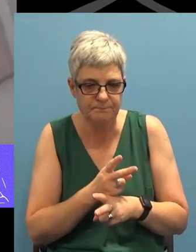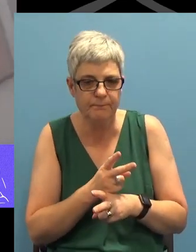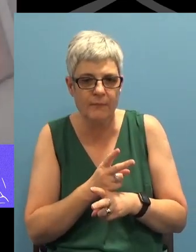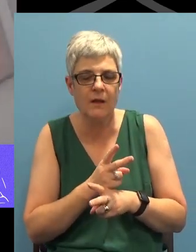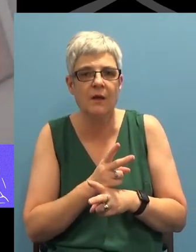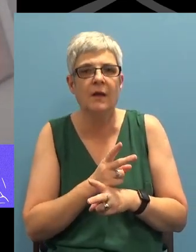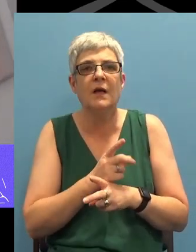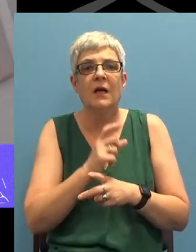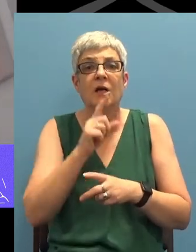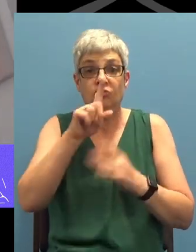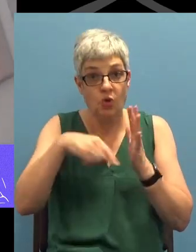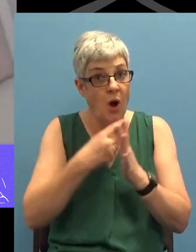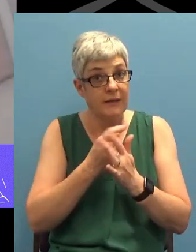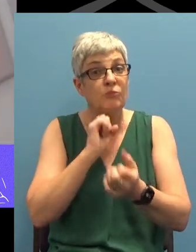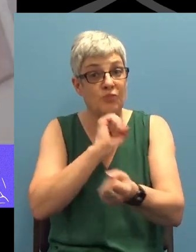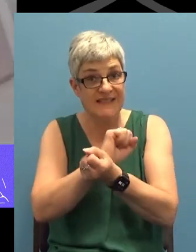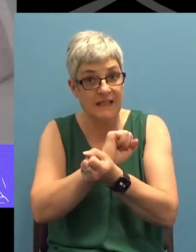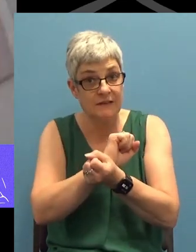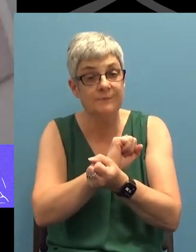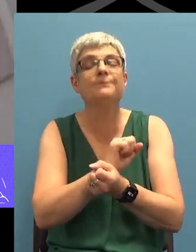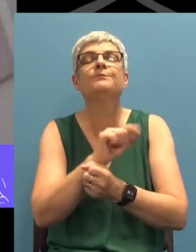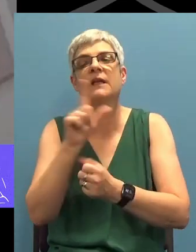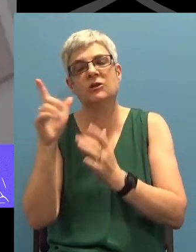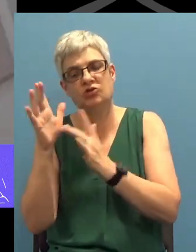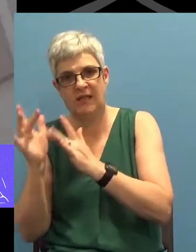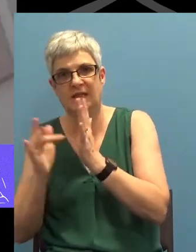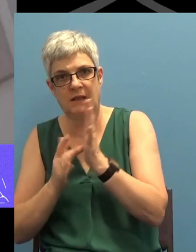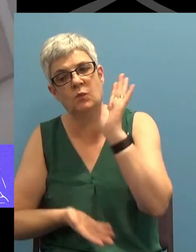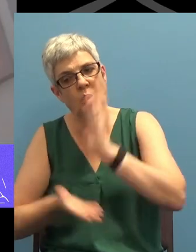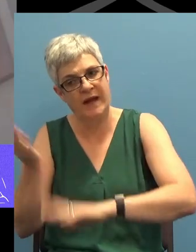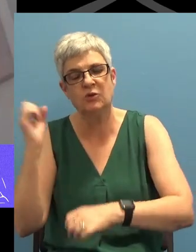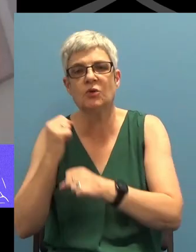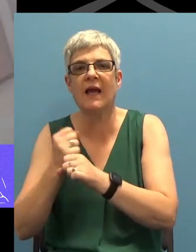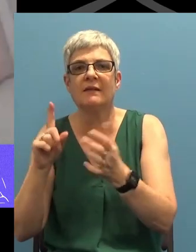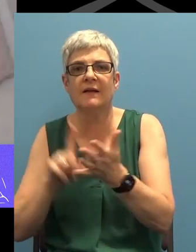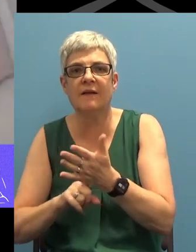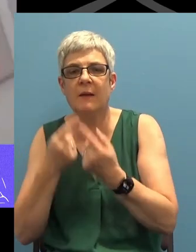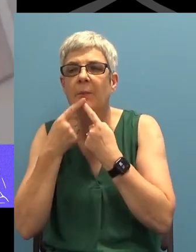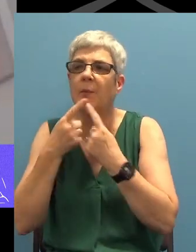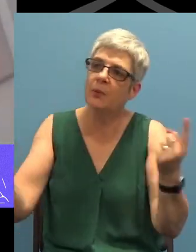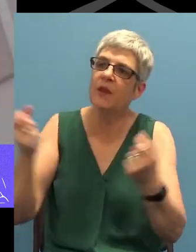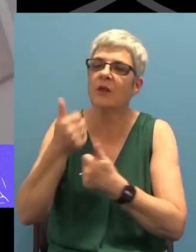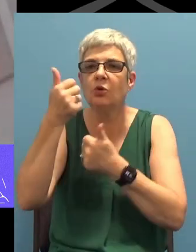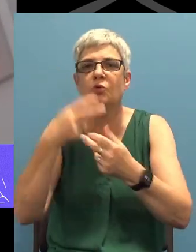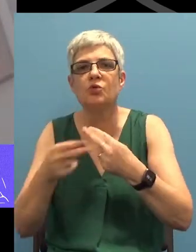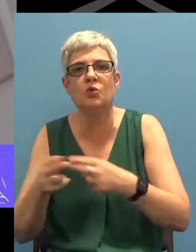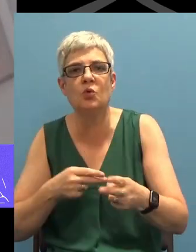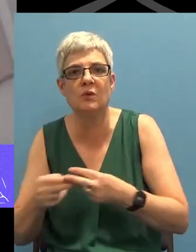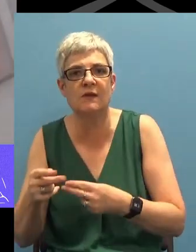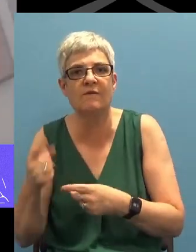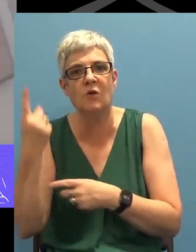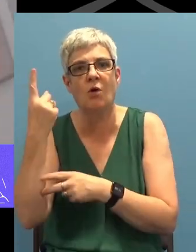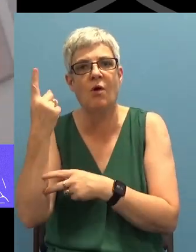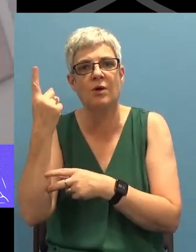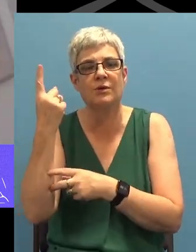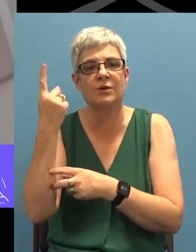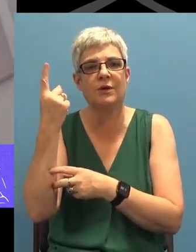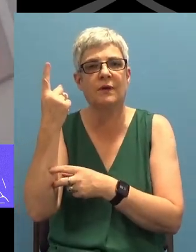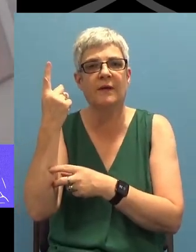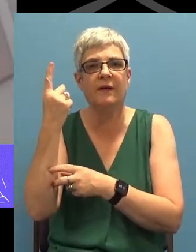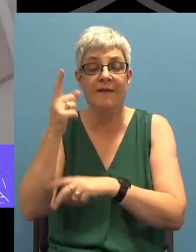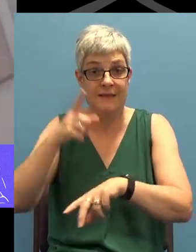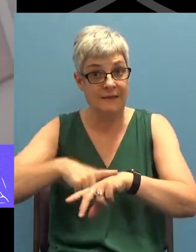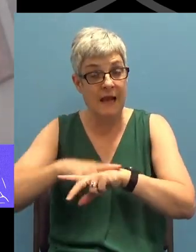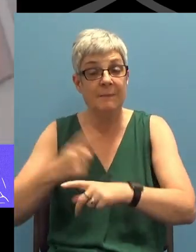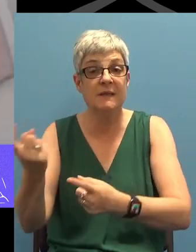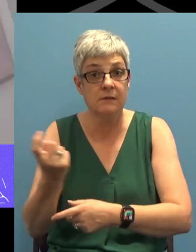After John was put in prison, Jesus went into Galilee proclaiming the good news of God. "The time